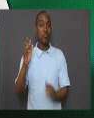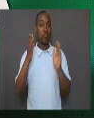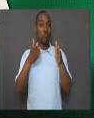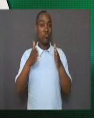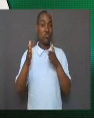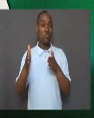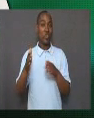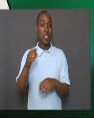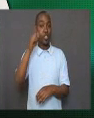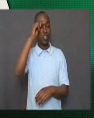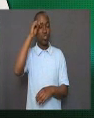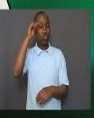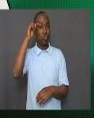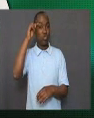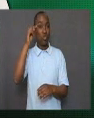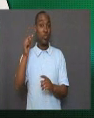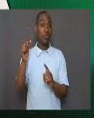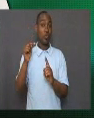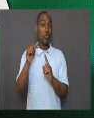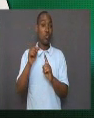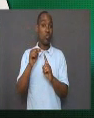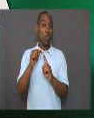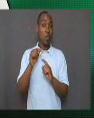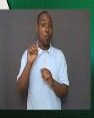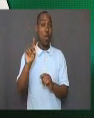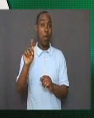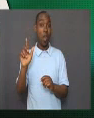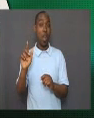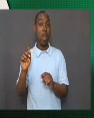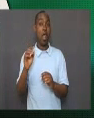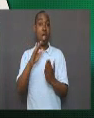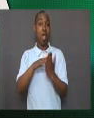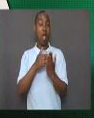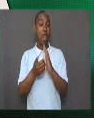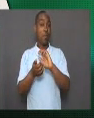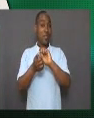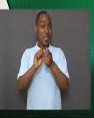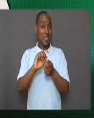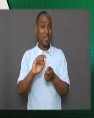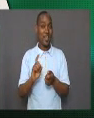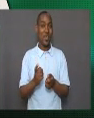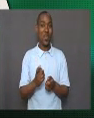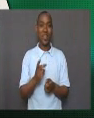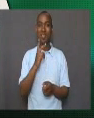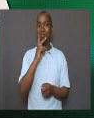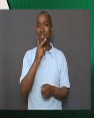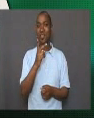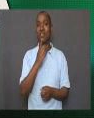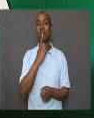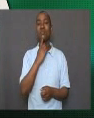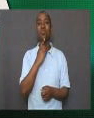turns black or purple in color, it indicates that starch